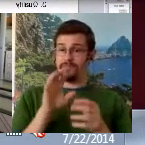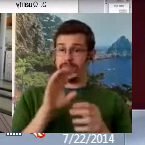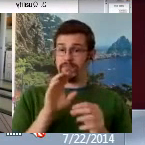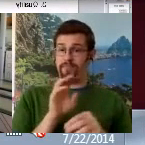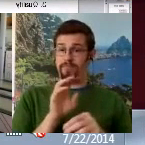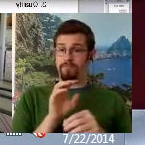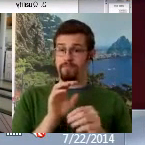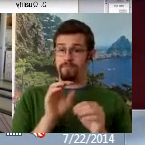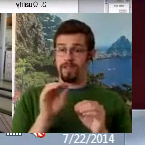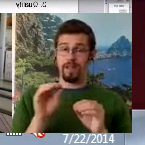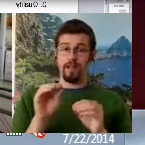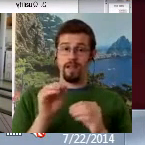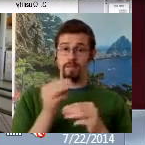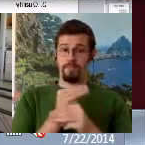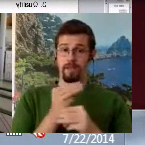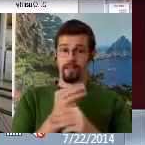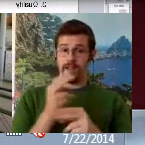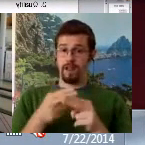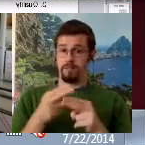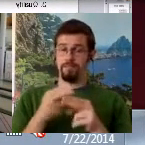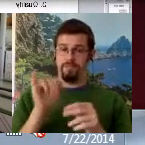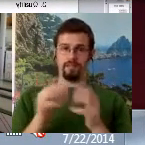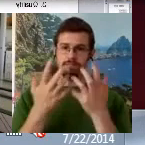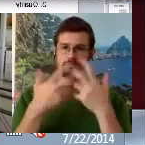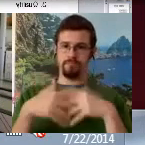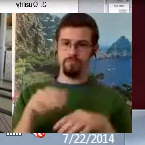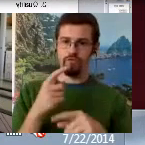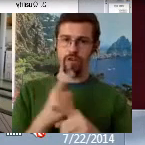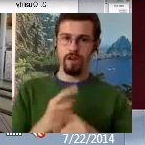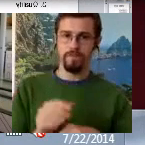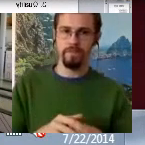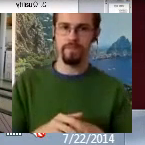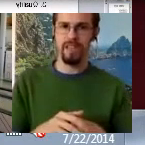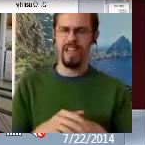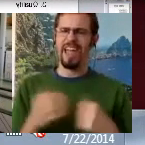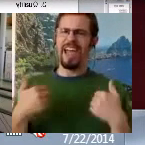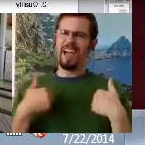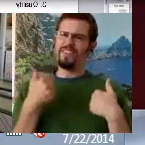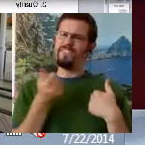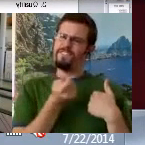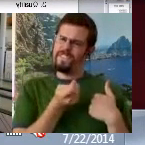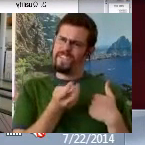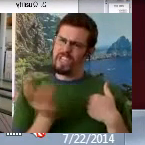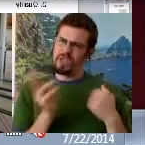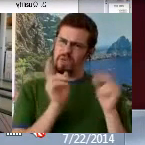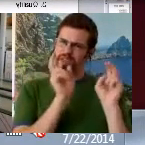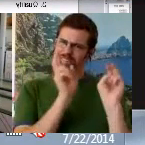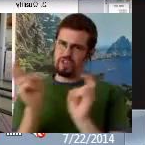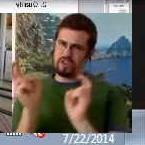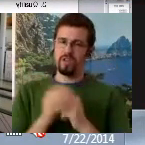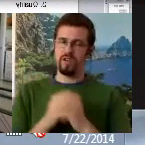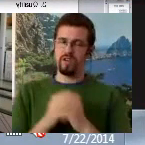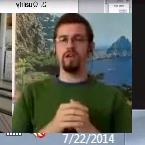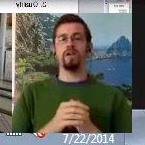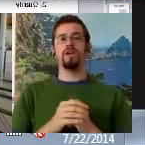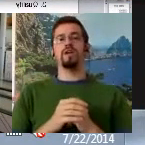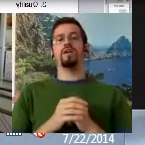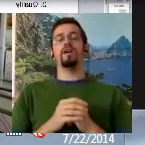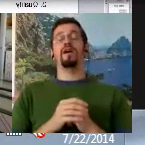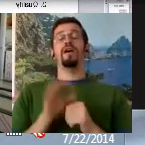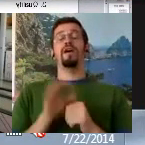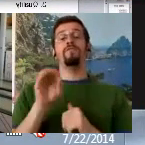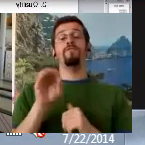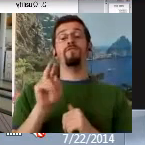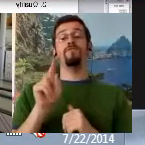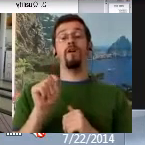supposed to. The next, there's a few issues. Like I said, the font can be a little bit fuzzy depending on how you